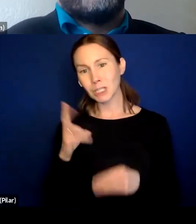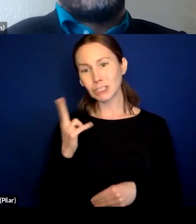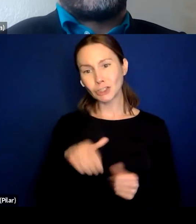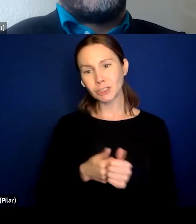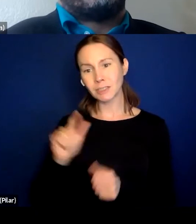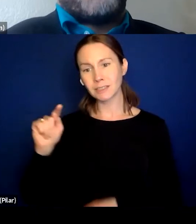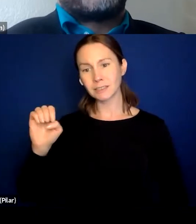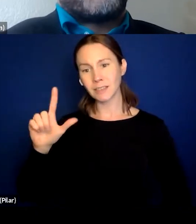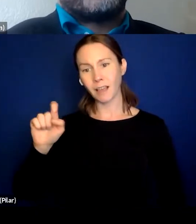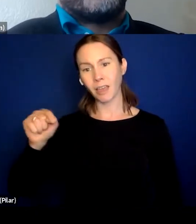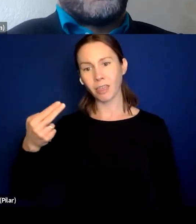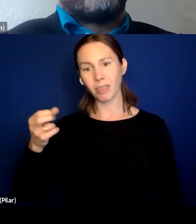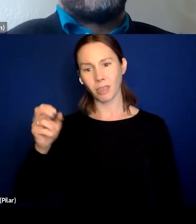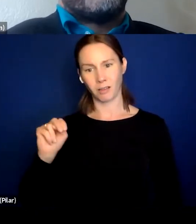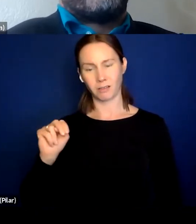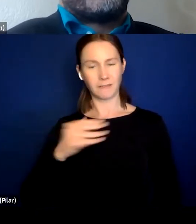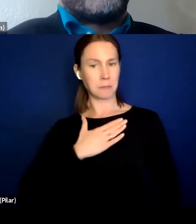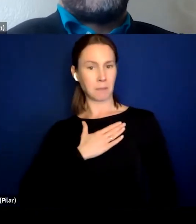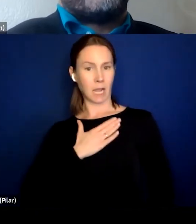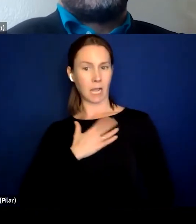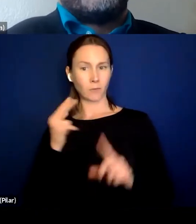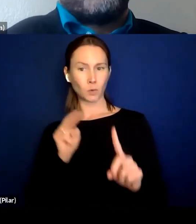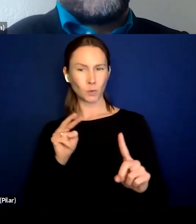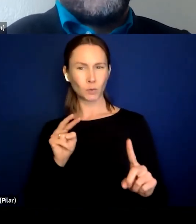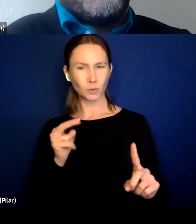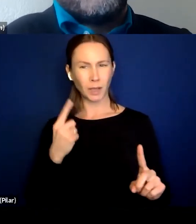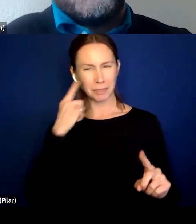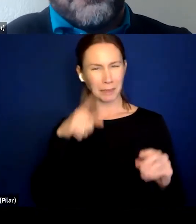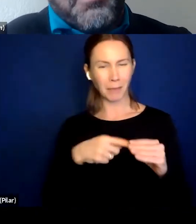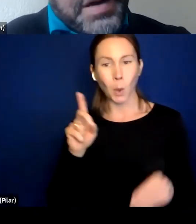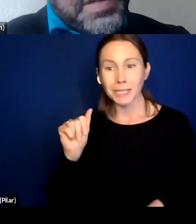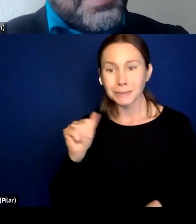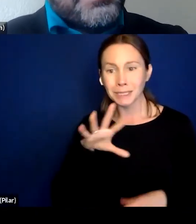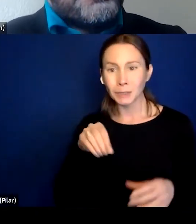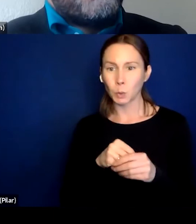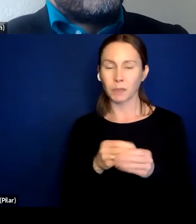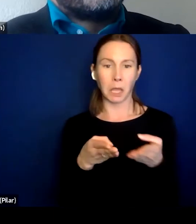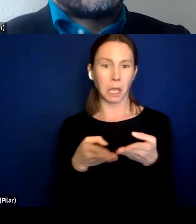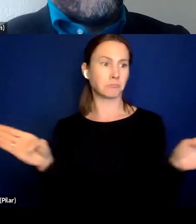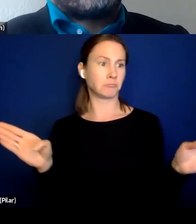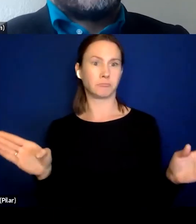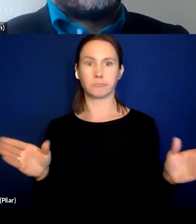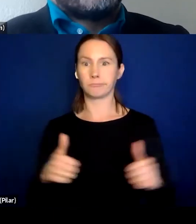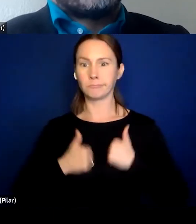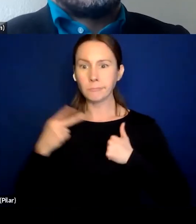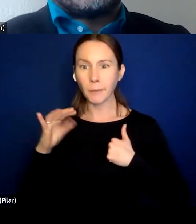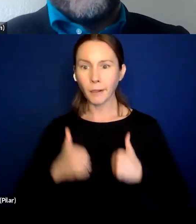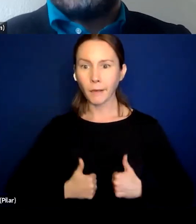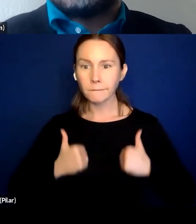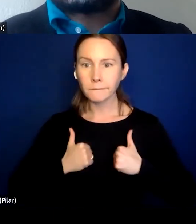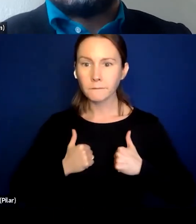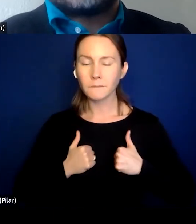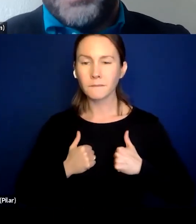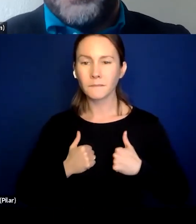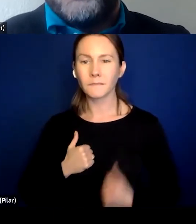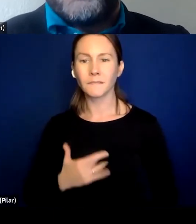think from my perspective and kind of when we think about disability in the general public, so often they care